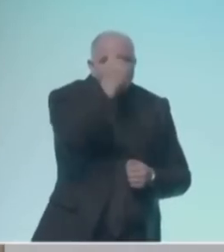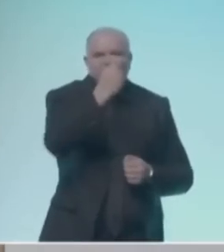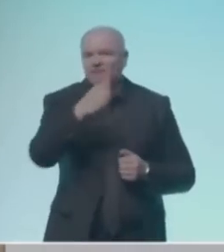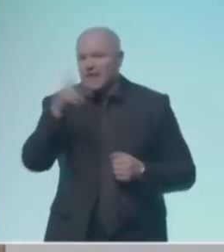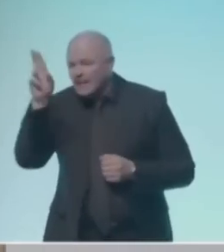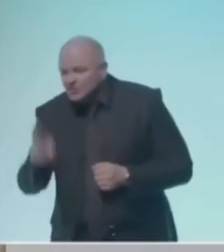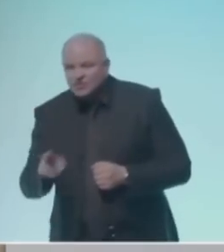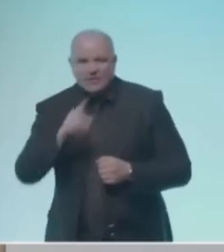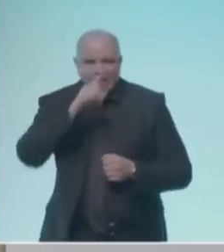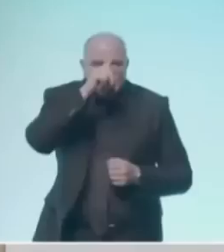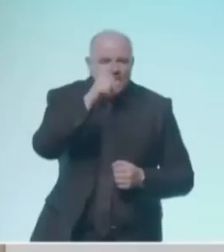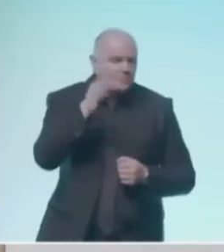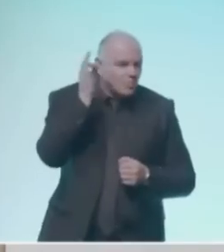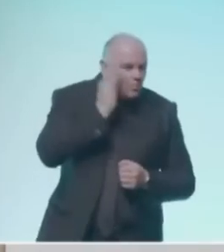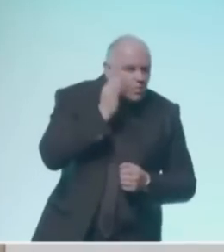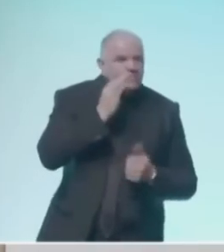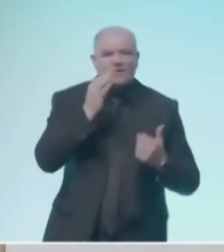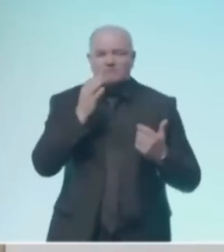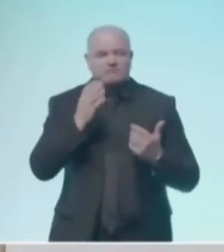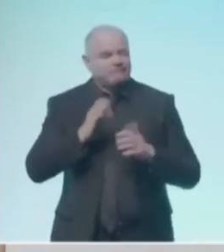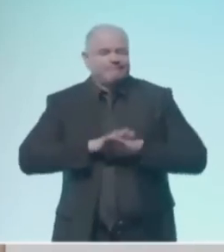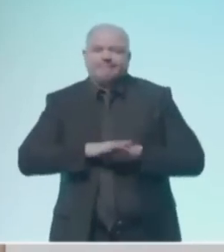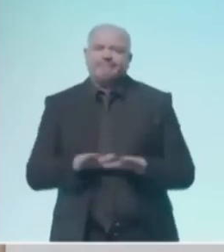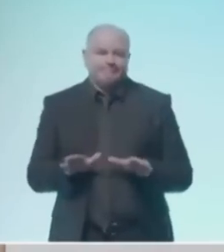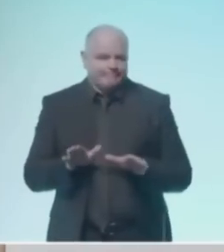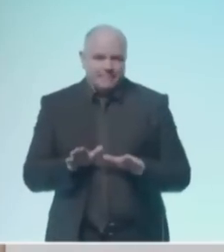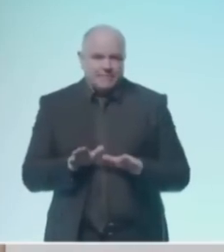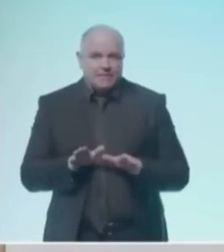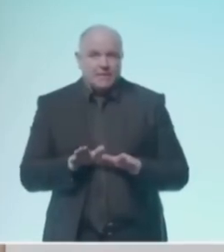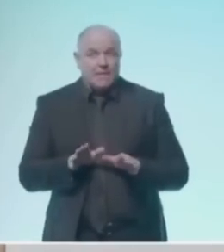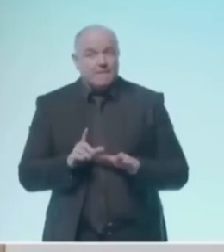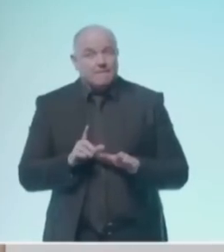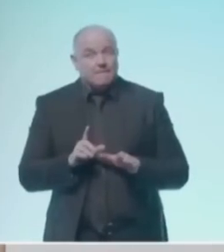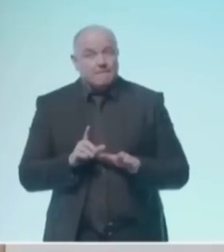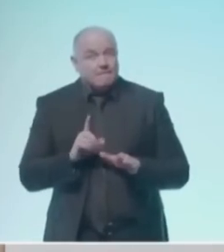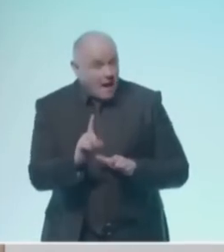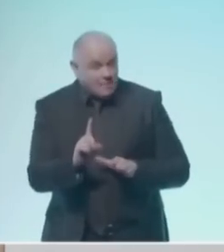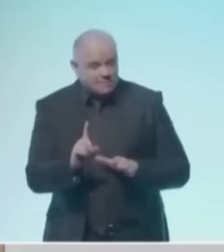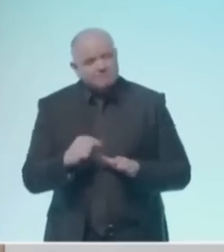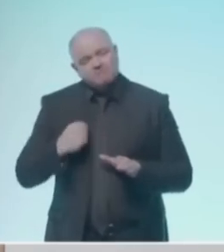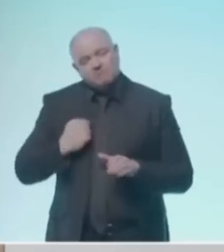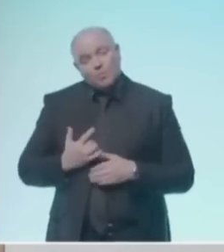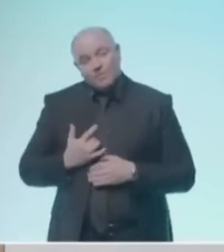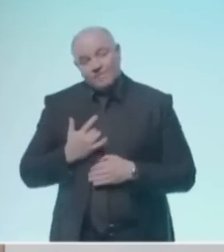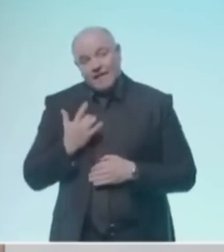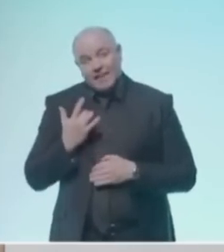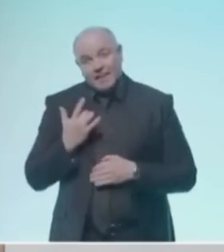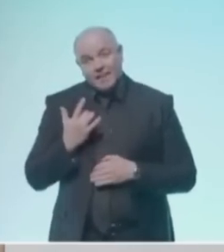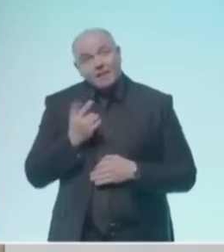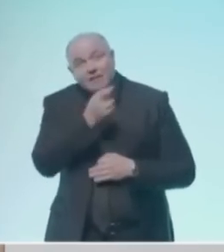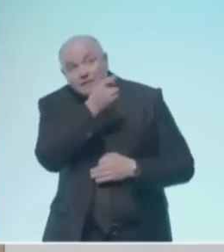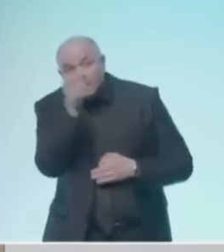the United Kingdom. But we do believe it is necessary at this point of time, if we want companies